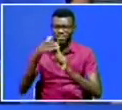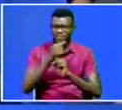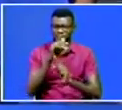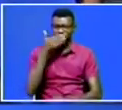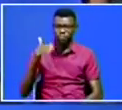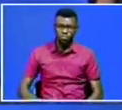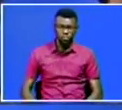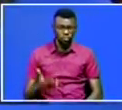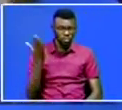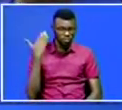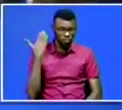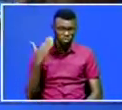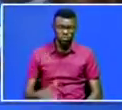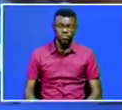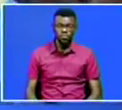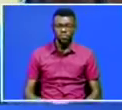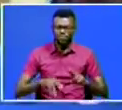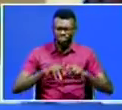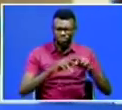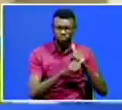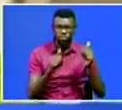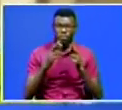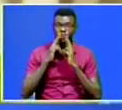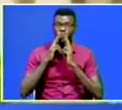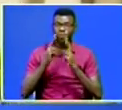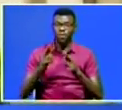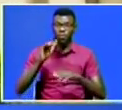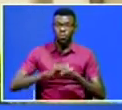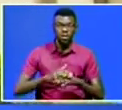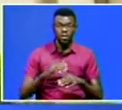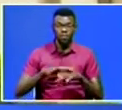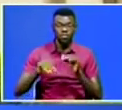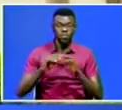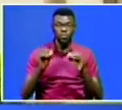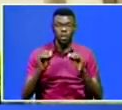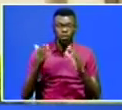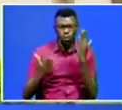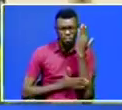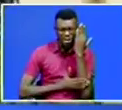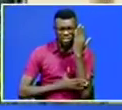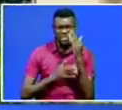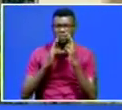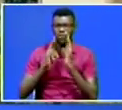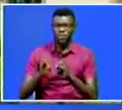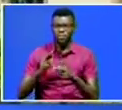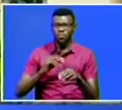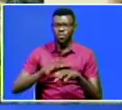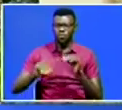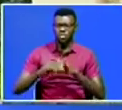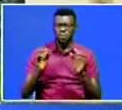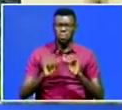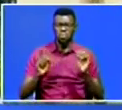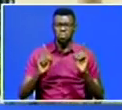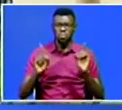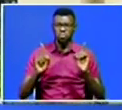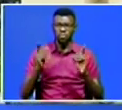bora? Tuliketi, you know, good results are not comfortable results. Bad results are never comfortable for a community like us.